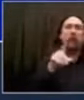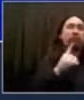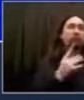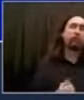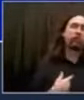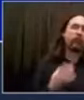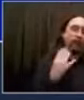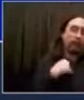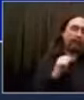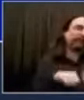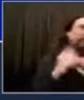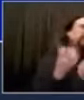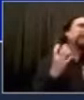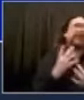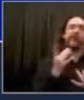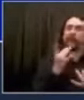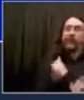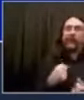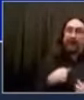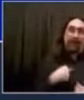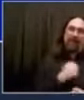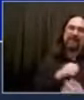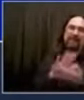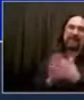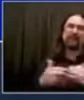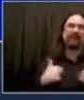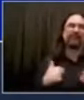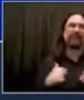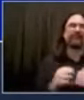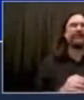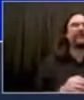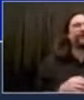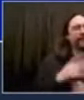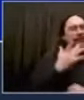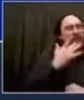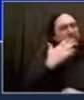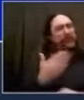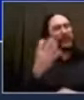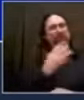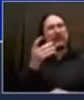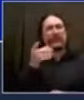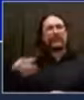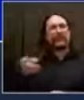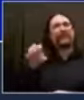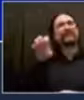I'm getting a very good feeling about vaccination right this moment.